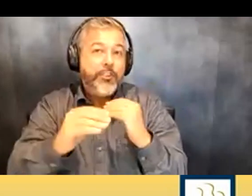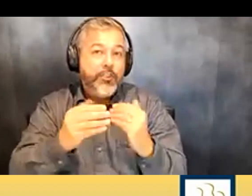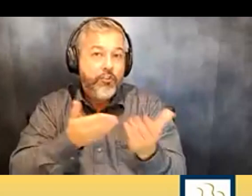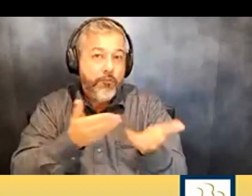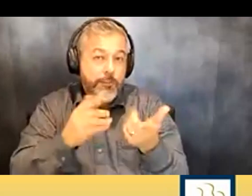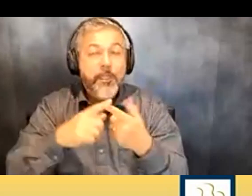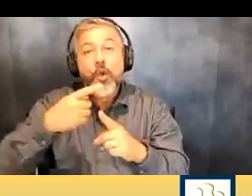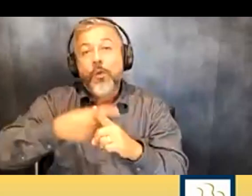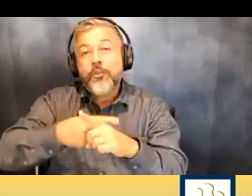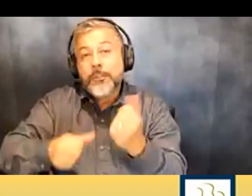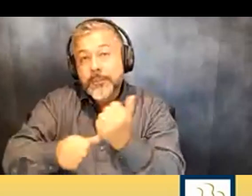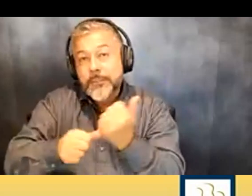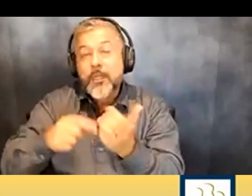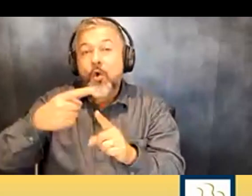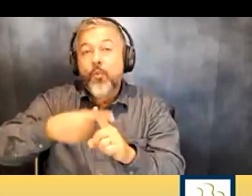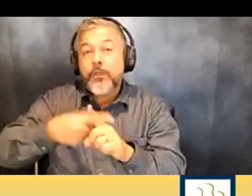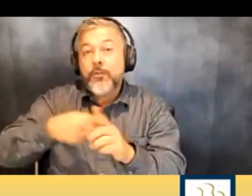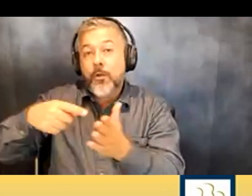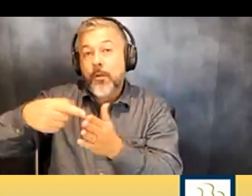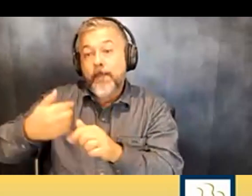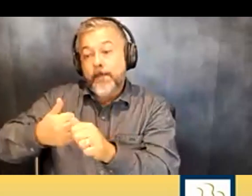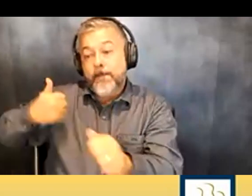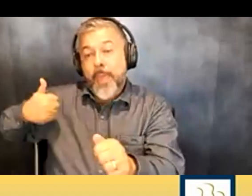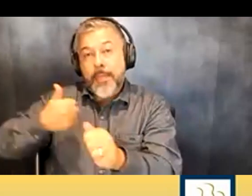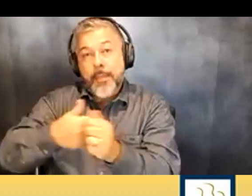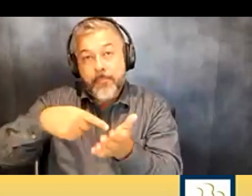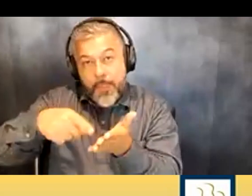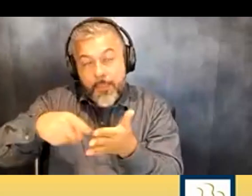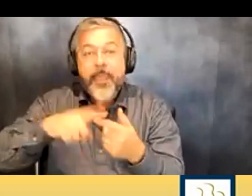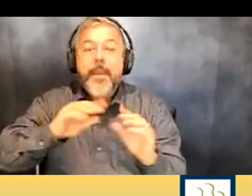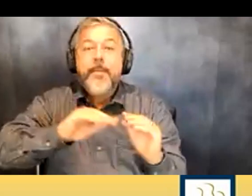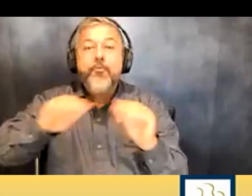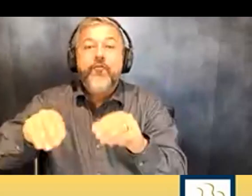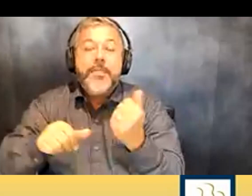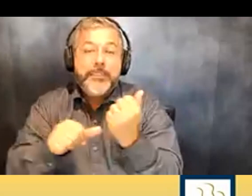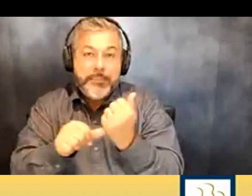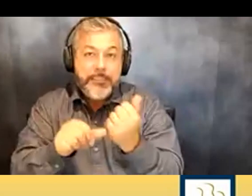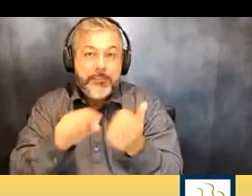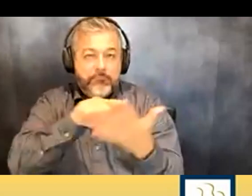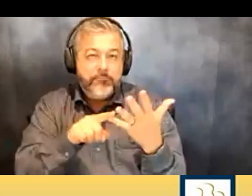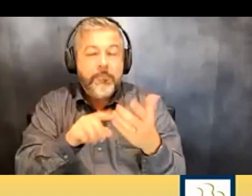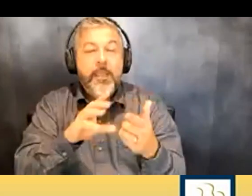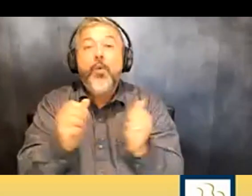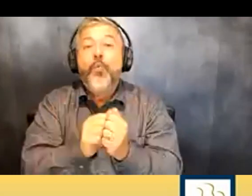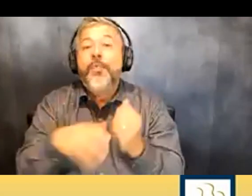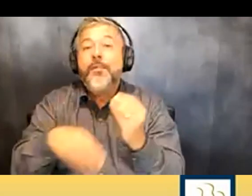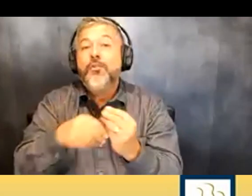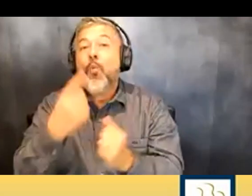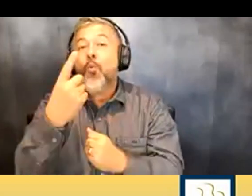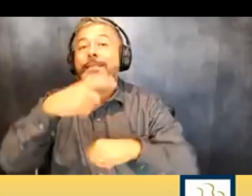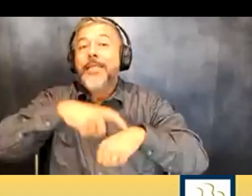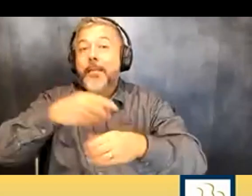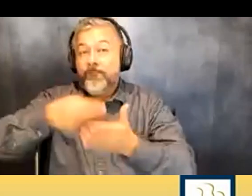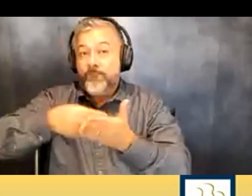assistance, rental back pay, security deposits, and moving assistance. And with the additional one-time funds, we're